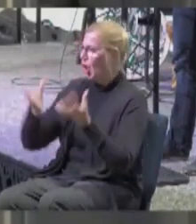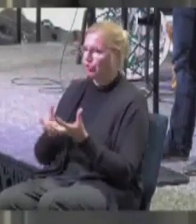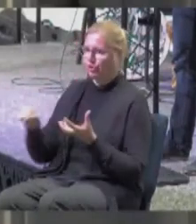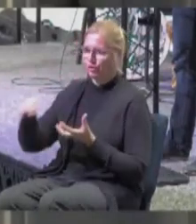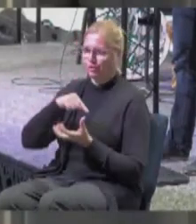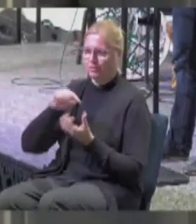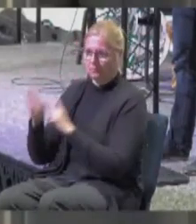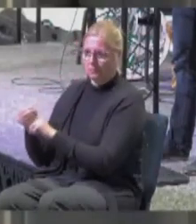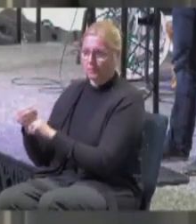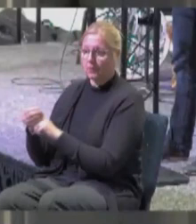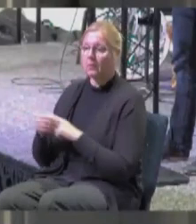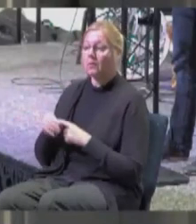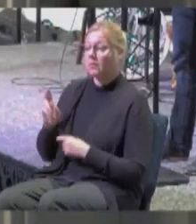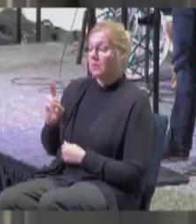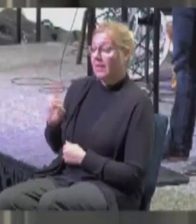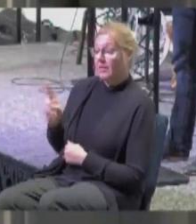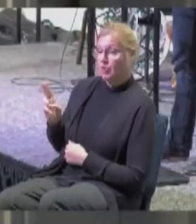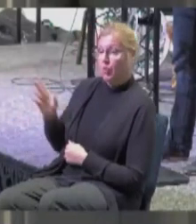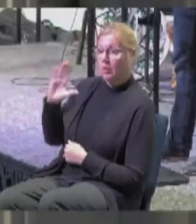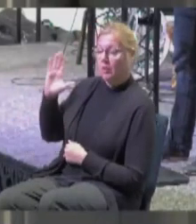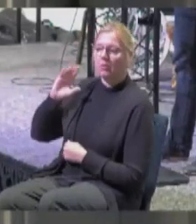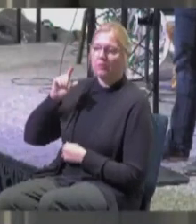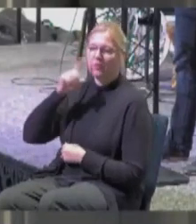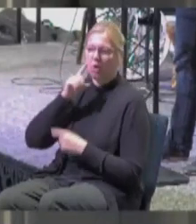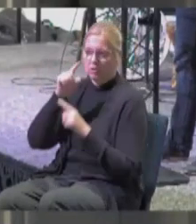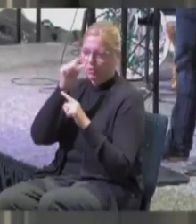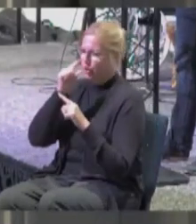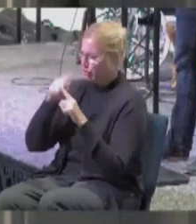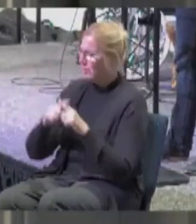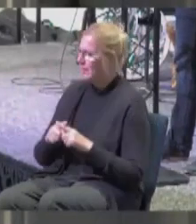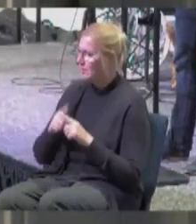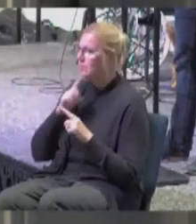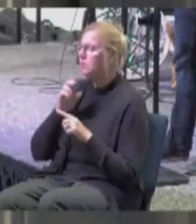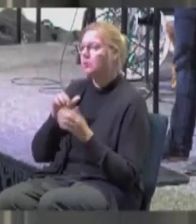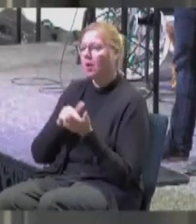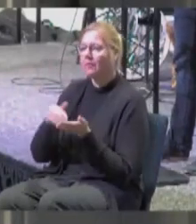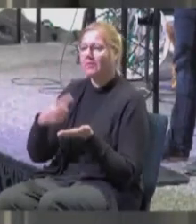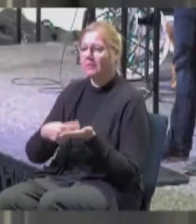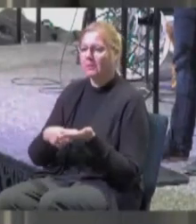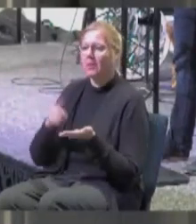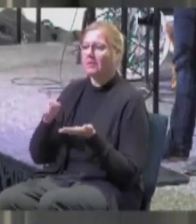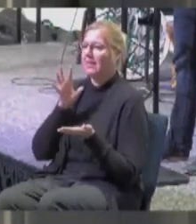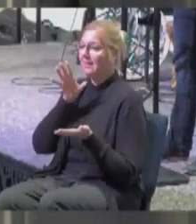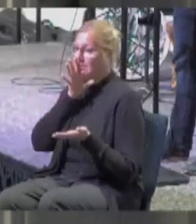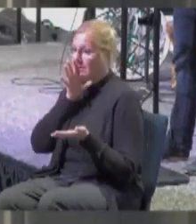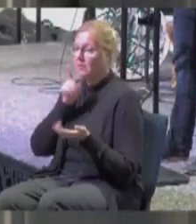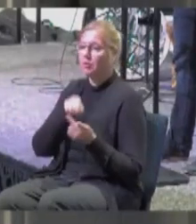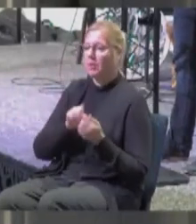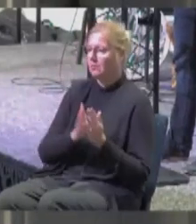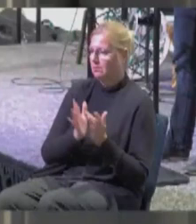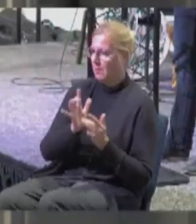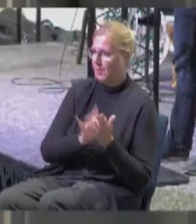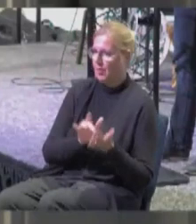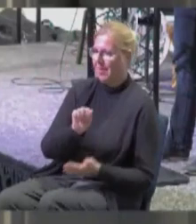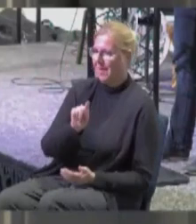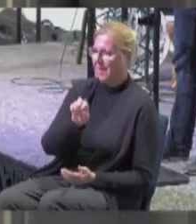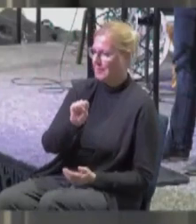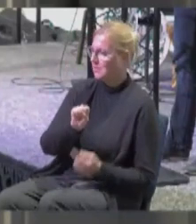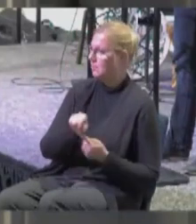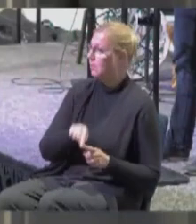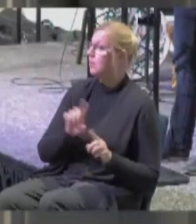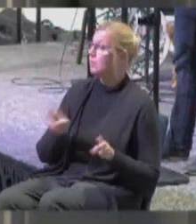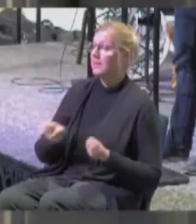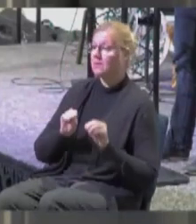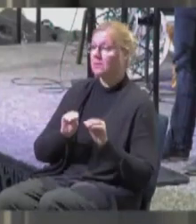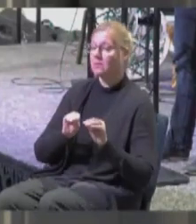Historical equivalents for the Greek historian Thucydides, who's often cited in discussions of the speeches in the Book of Acts, meant putting into